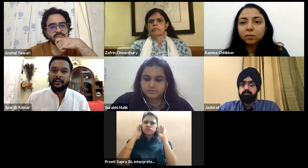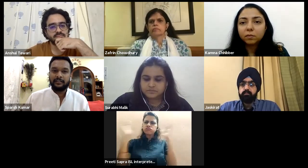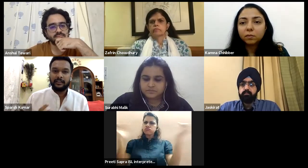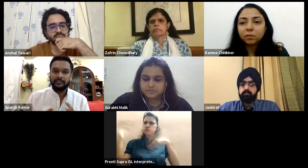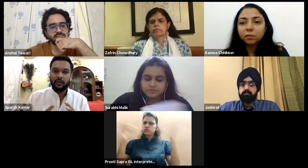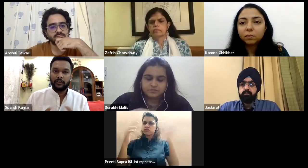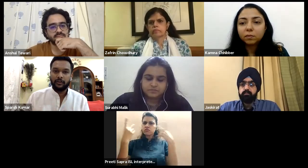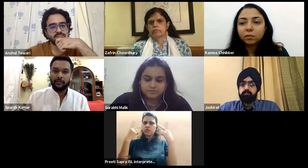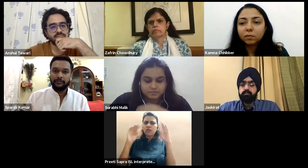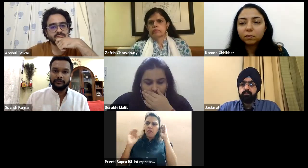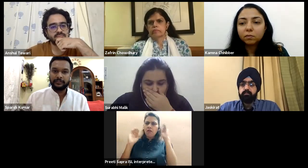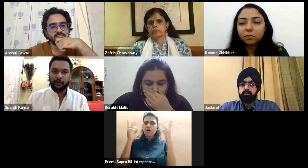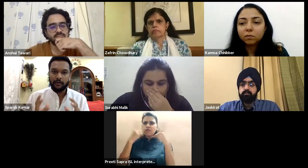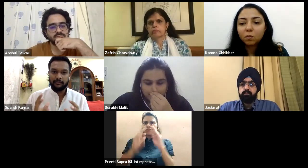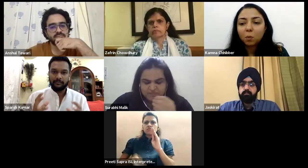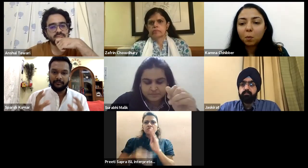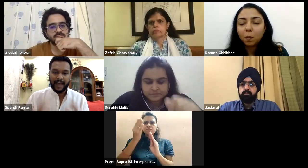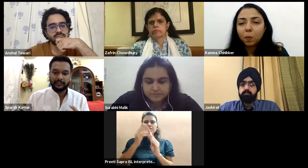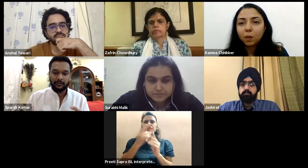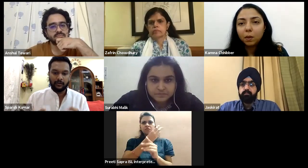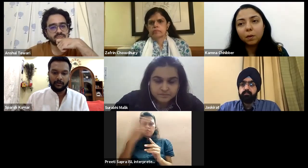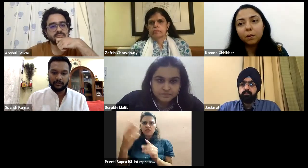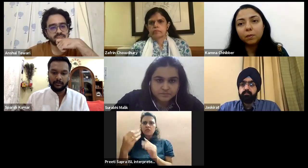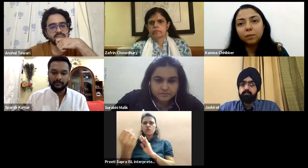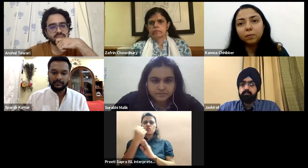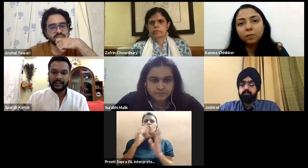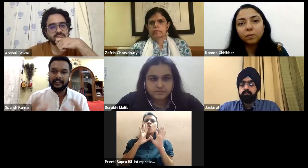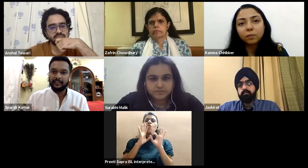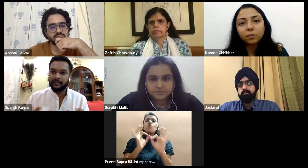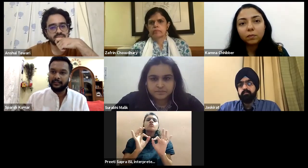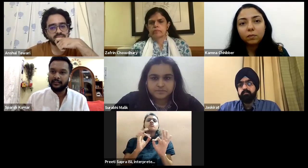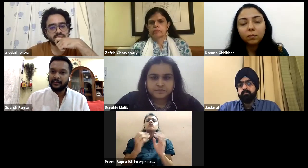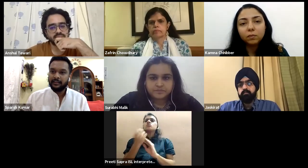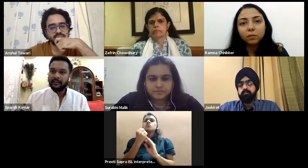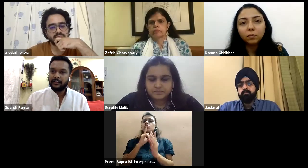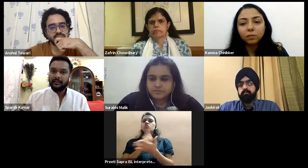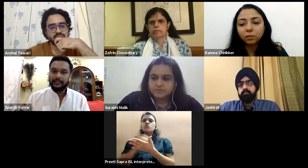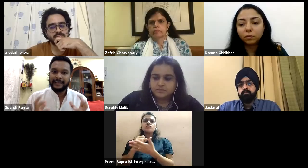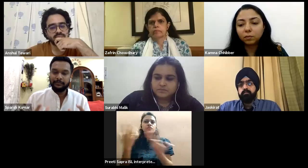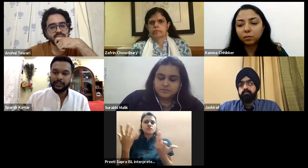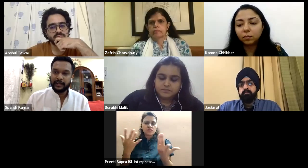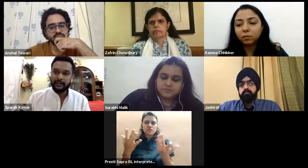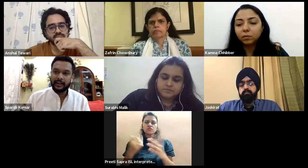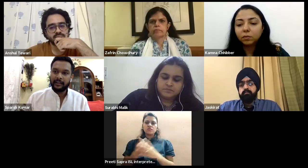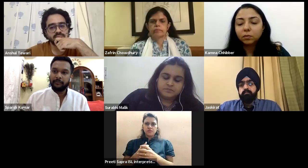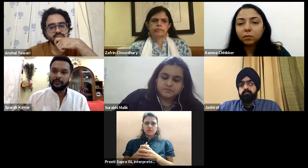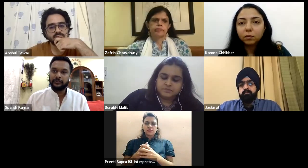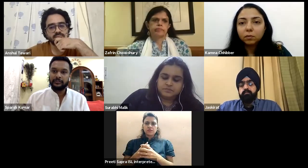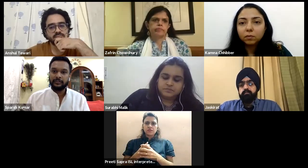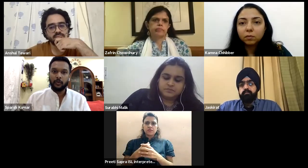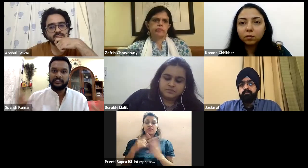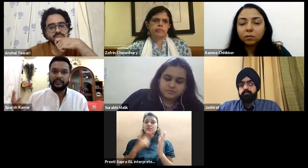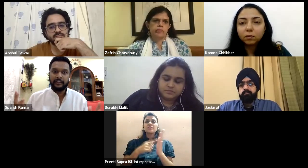places where there is not a lot of strong facts or strength in that subject, right? Like,